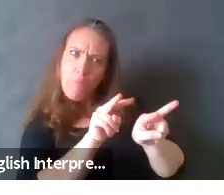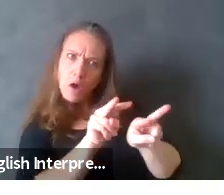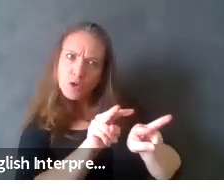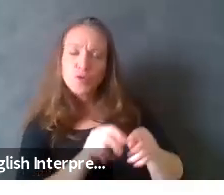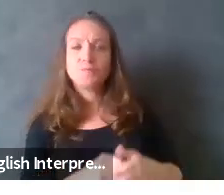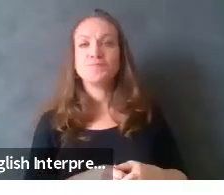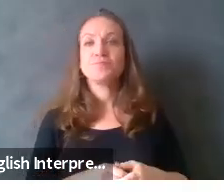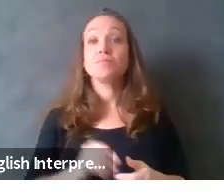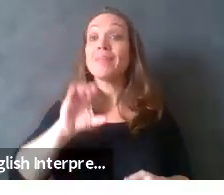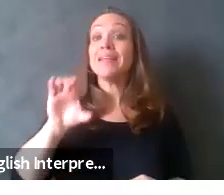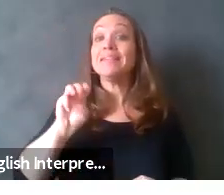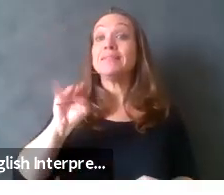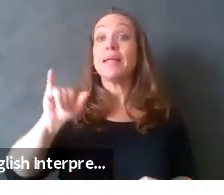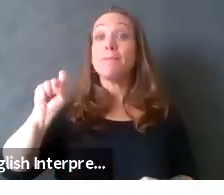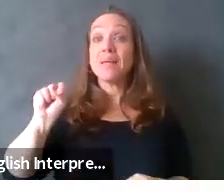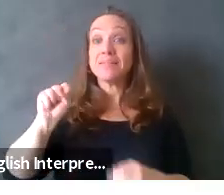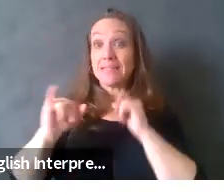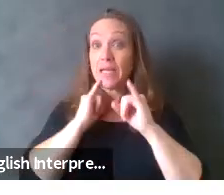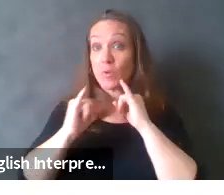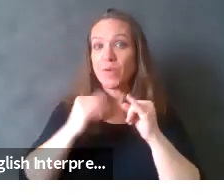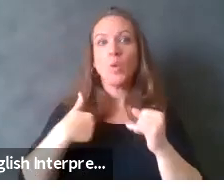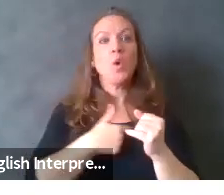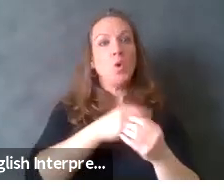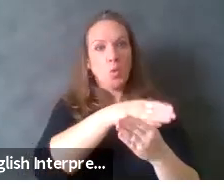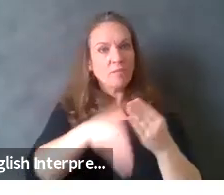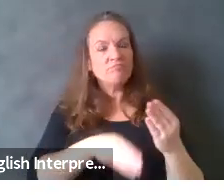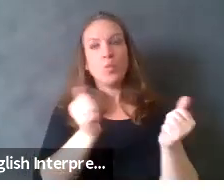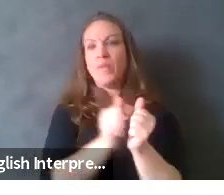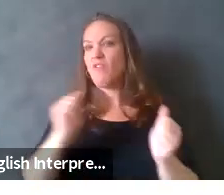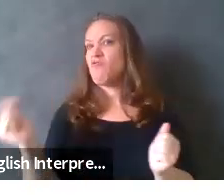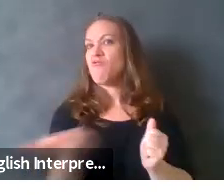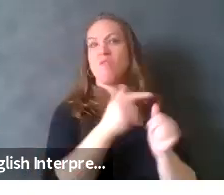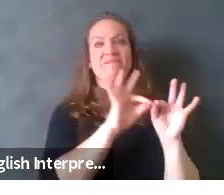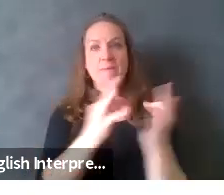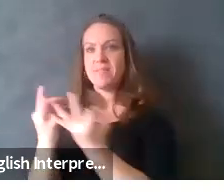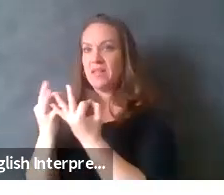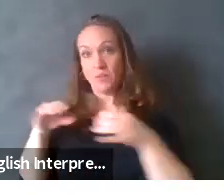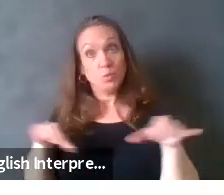completed on all family units. Next slide, please.